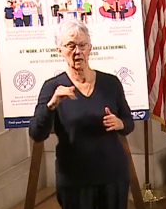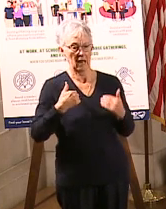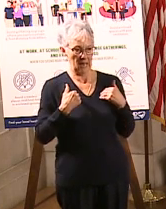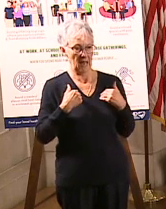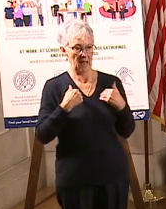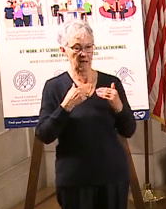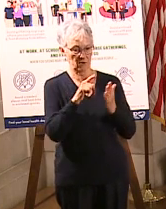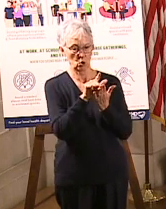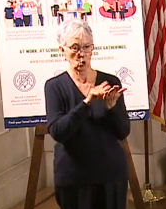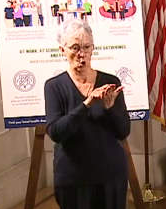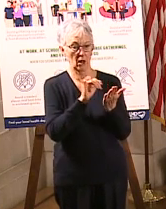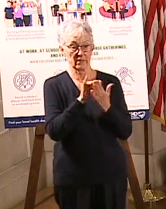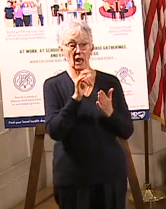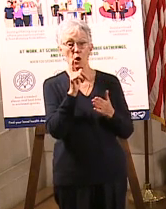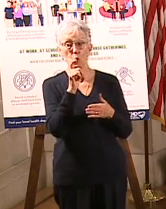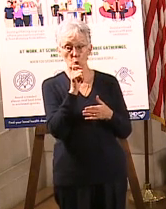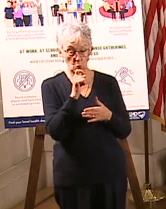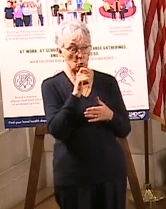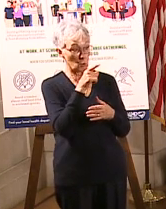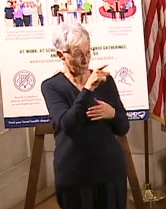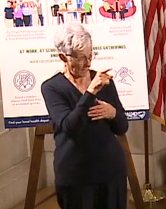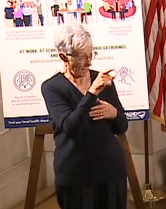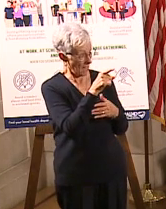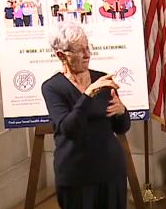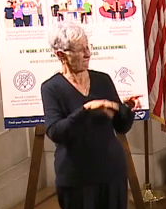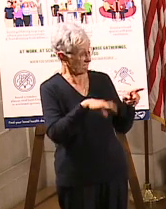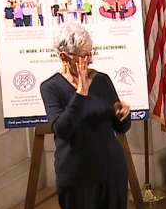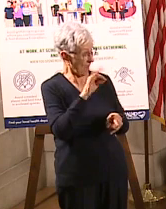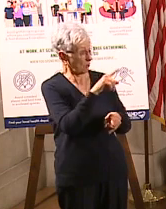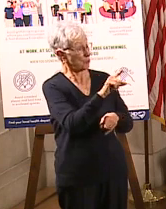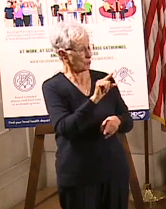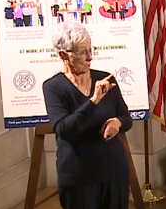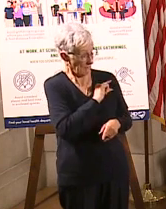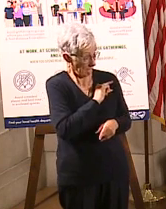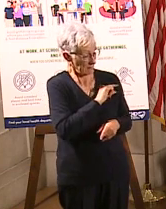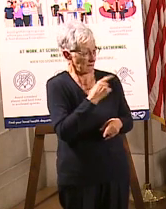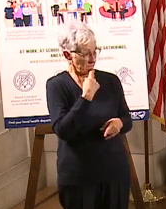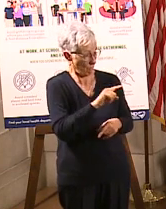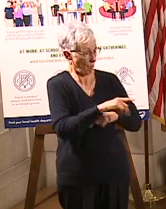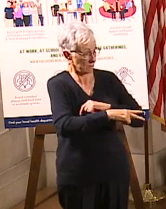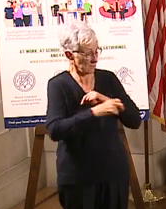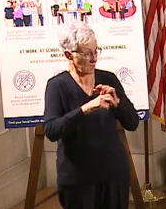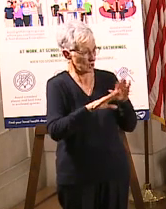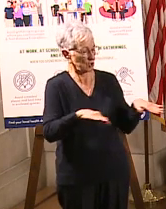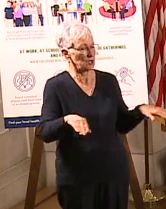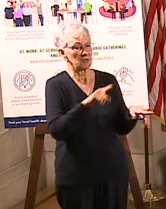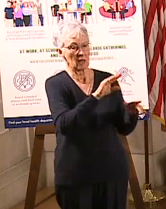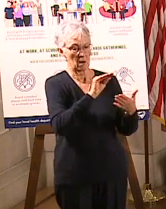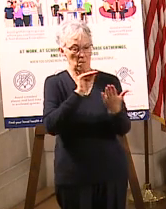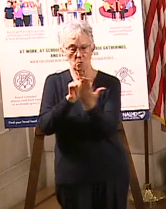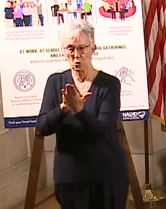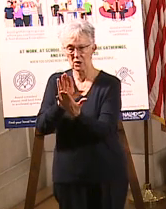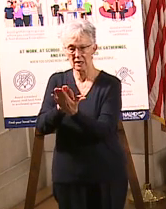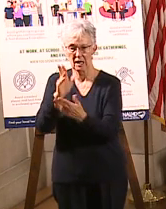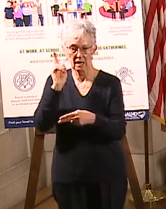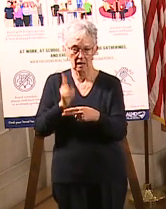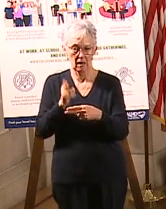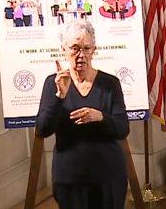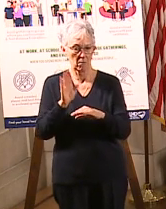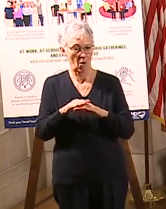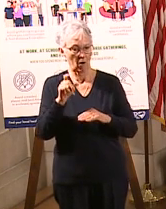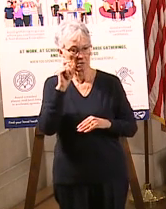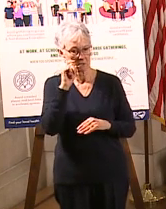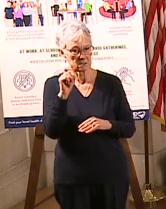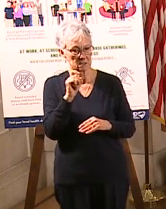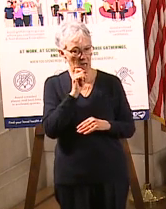been convicted of human trafficking would be required to be on the sex offender registry. And so Senator Slama is introducing that